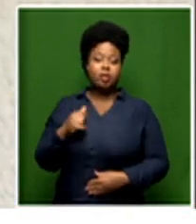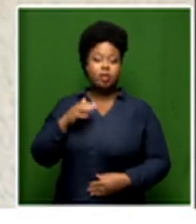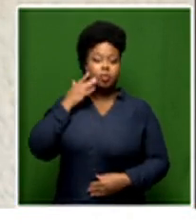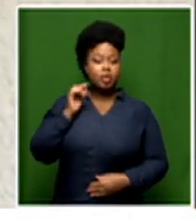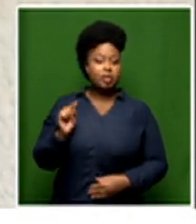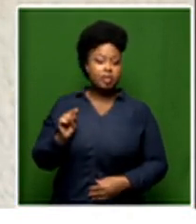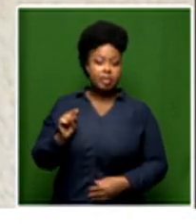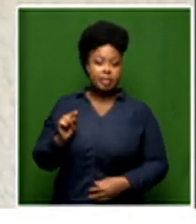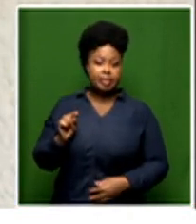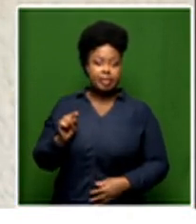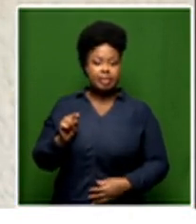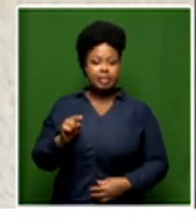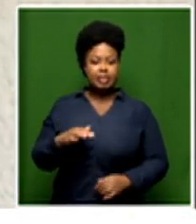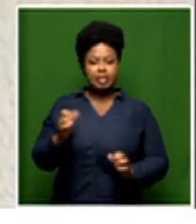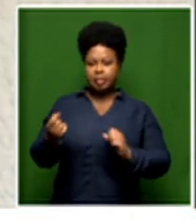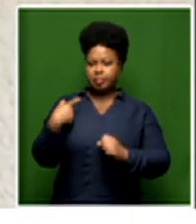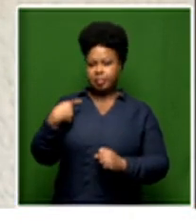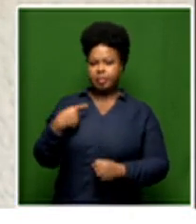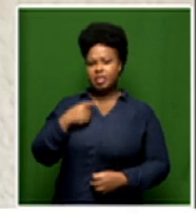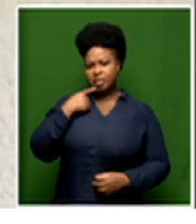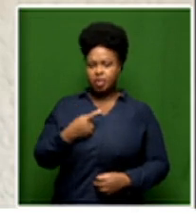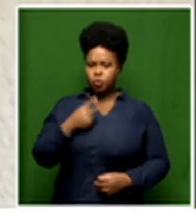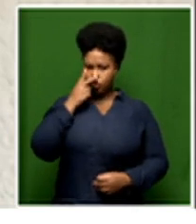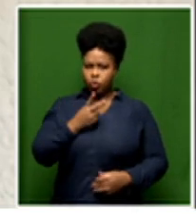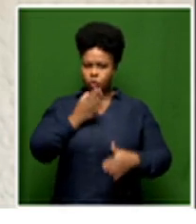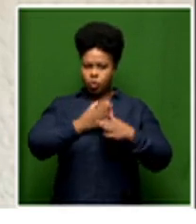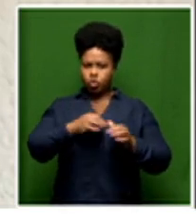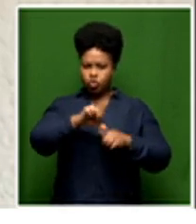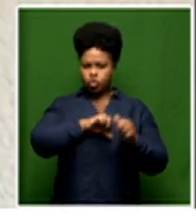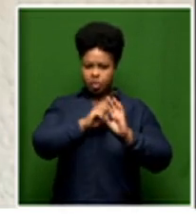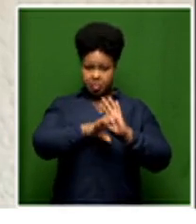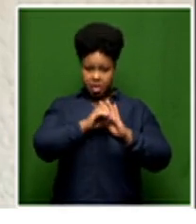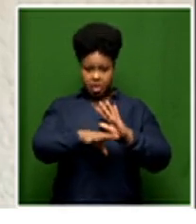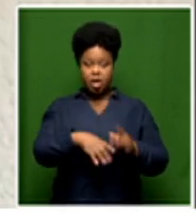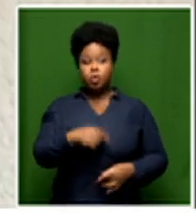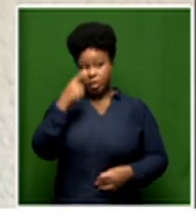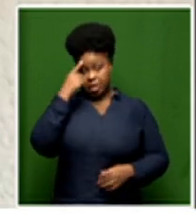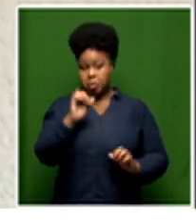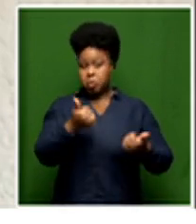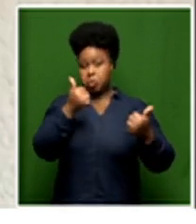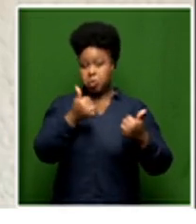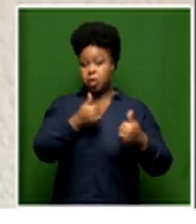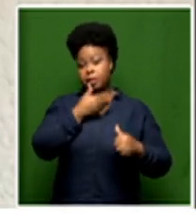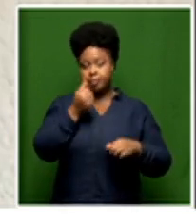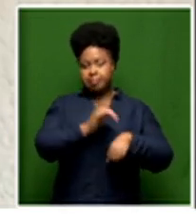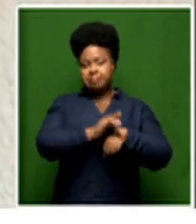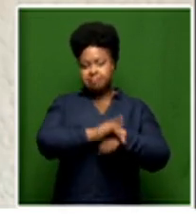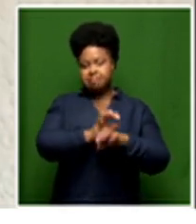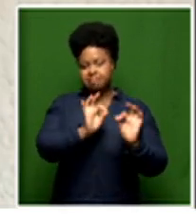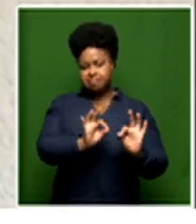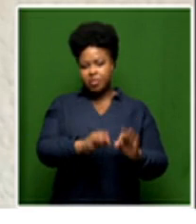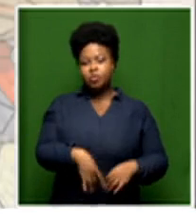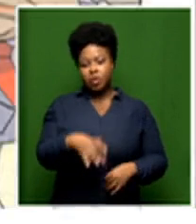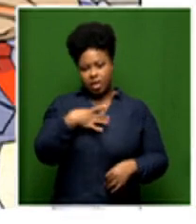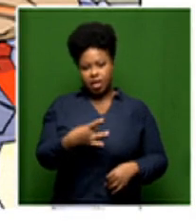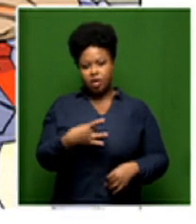they sent me a message, they said, no, we saw your work on social media and we think you are doing very well. We would like